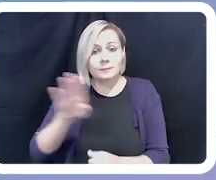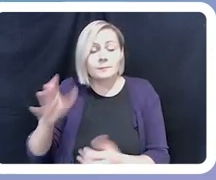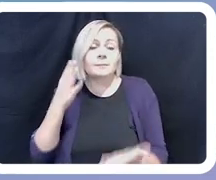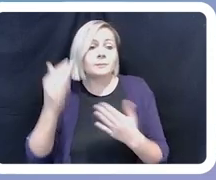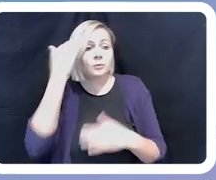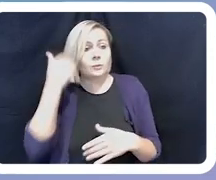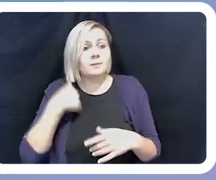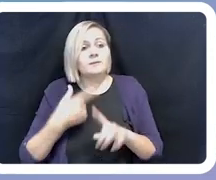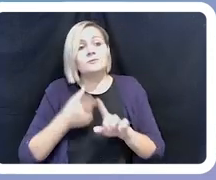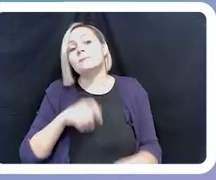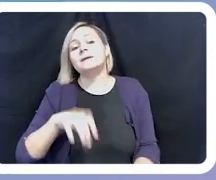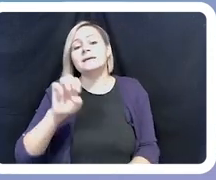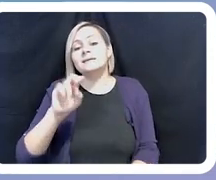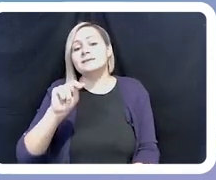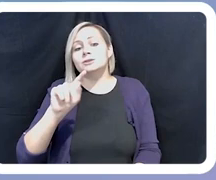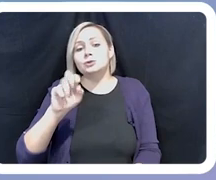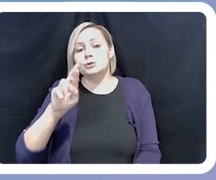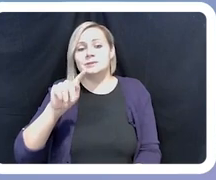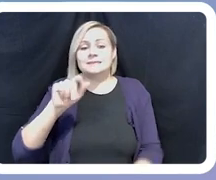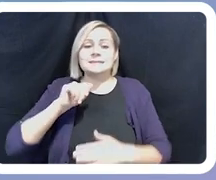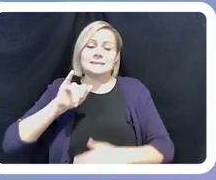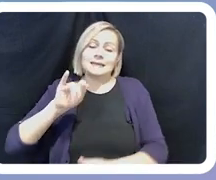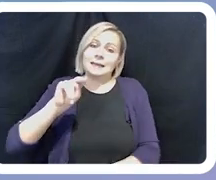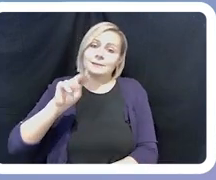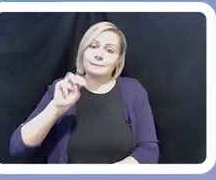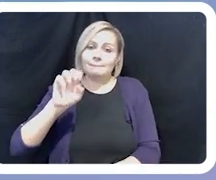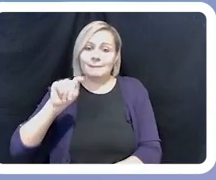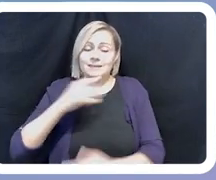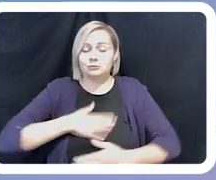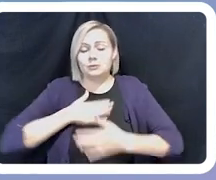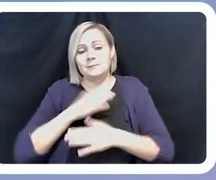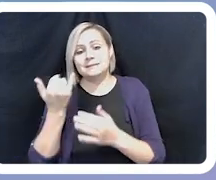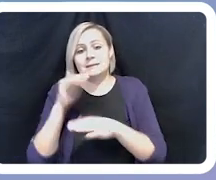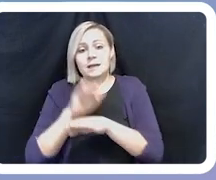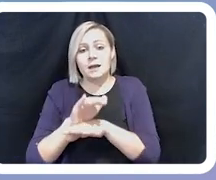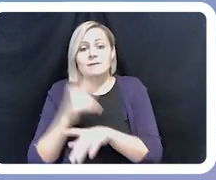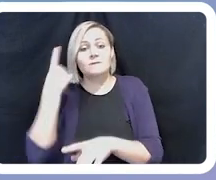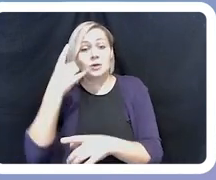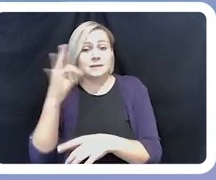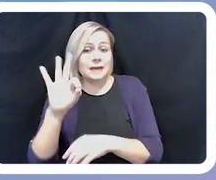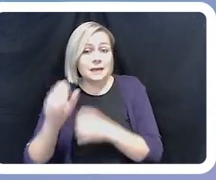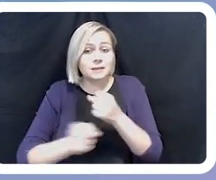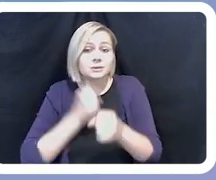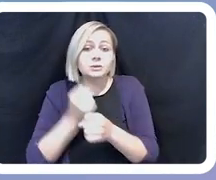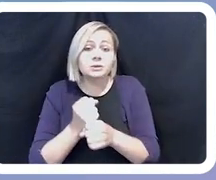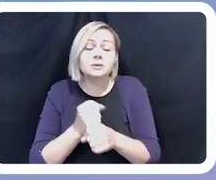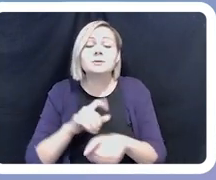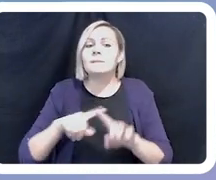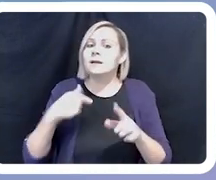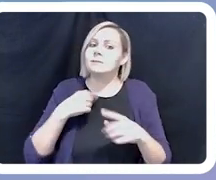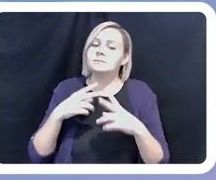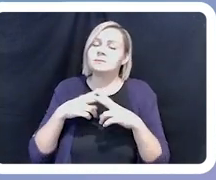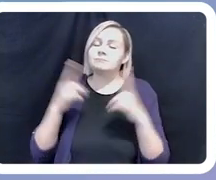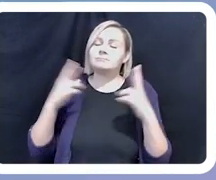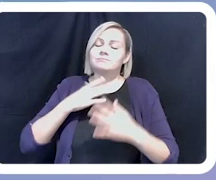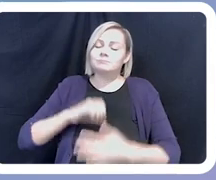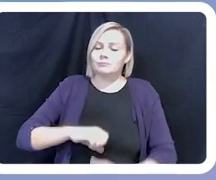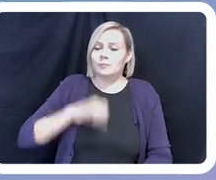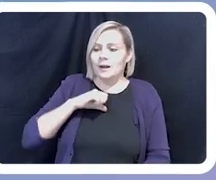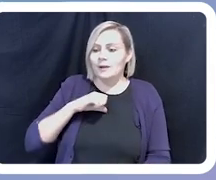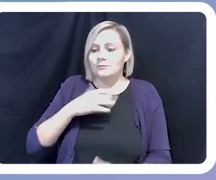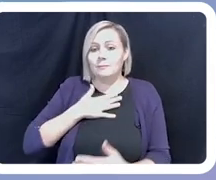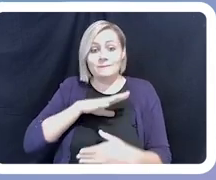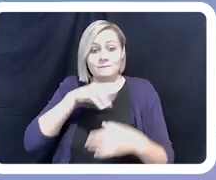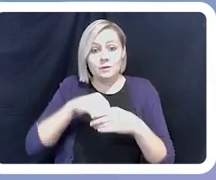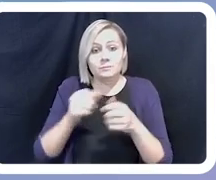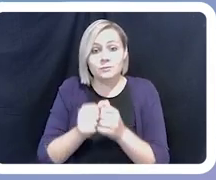hosting Entertainment Tonight for 9 years, and I'm currently with People Magazine's new TV show, but I am so very proud of